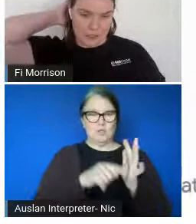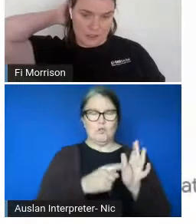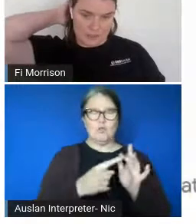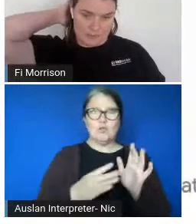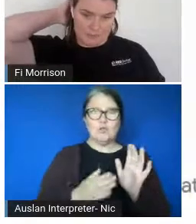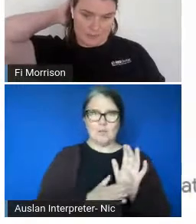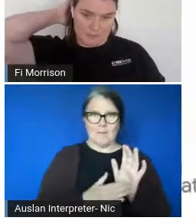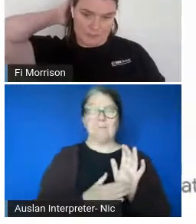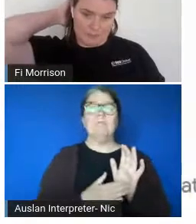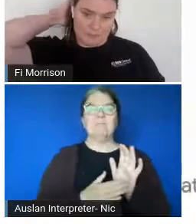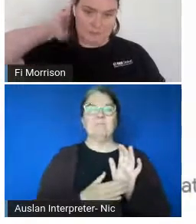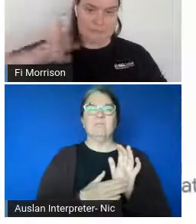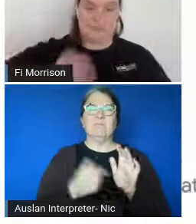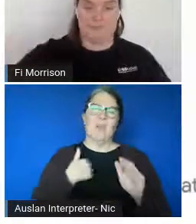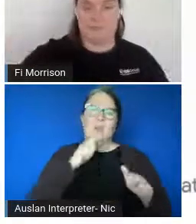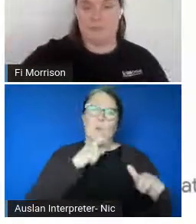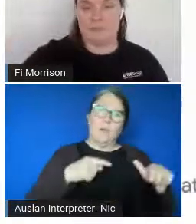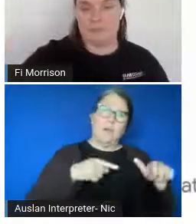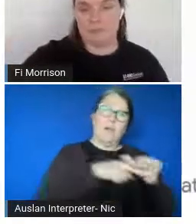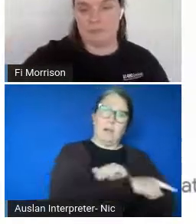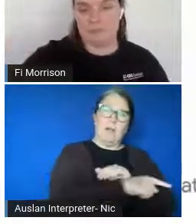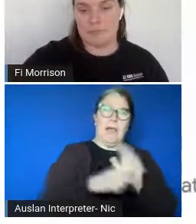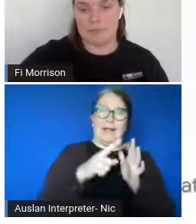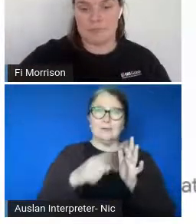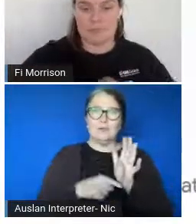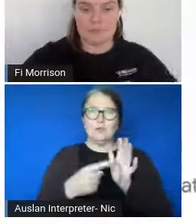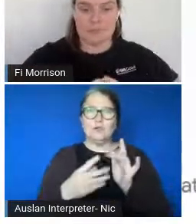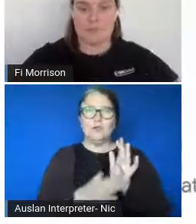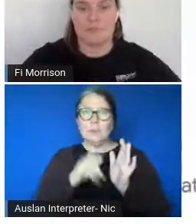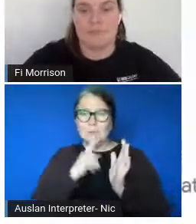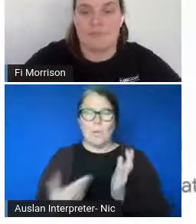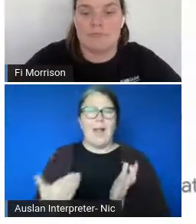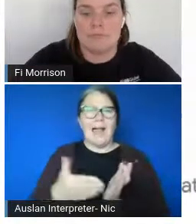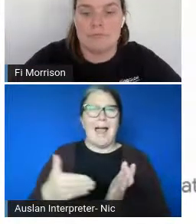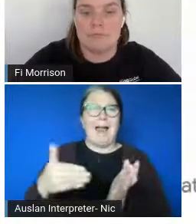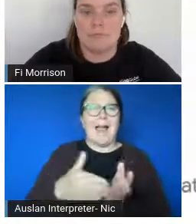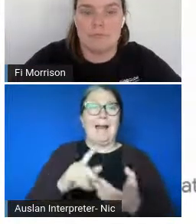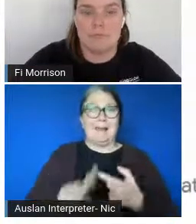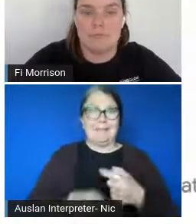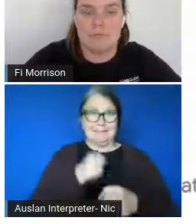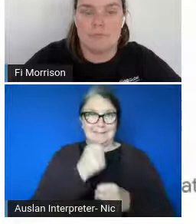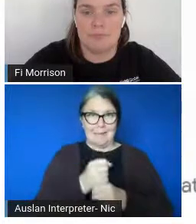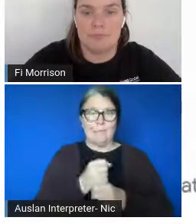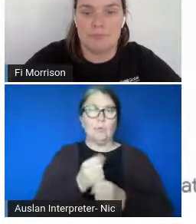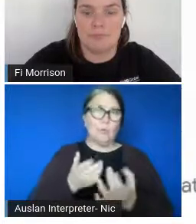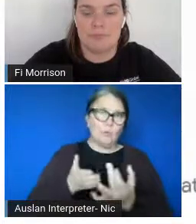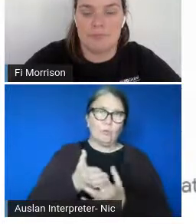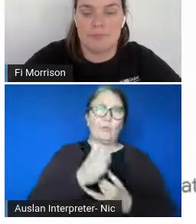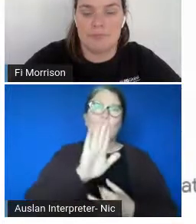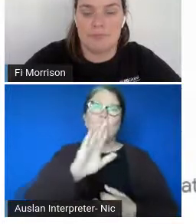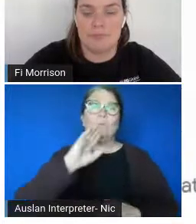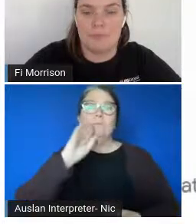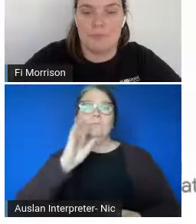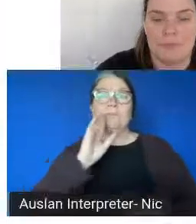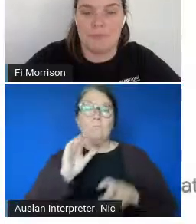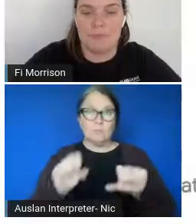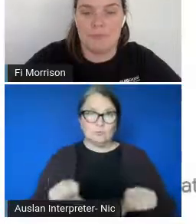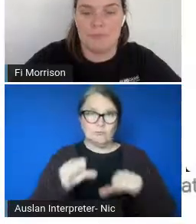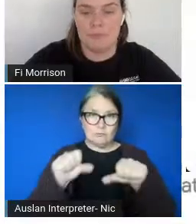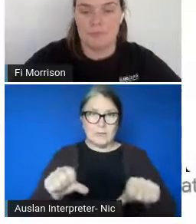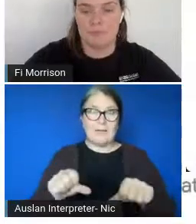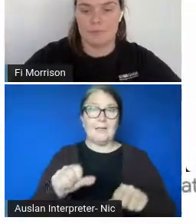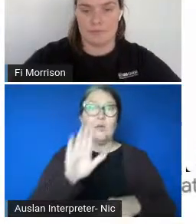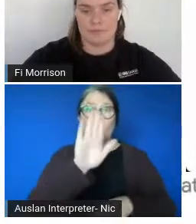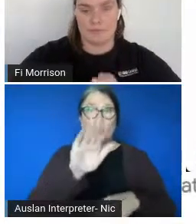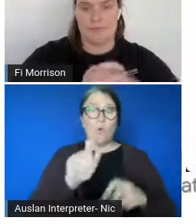to add in some of those examples and things as you are going through and sharing your screen. So I'm going to bring your screen up